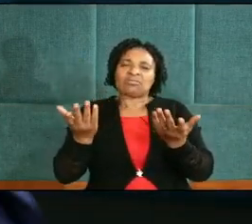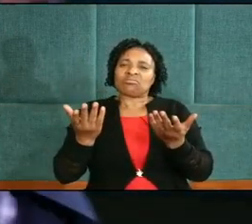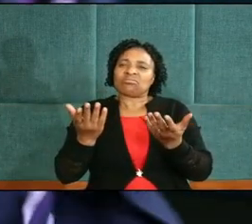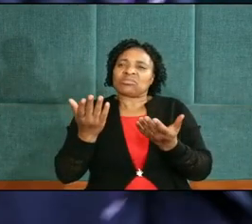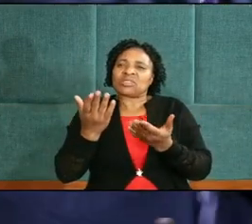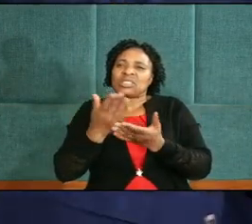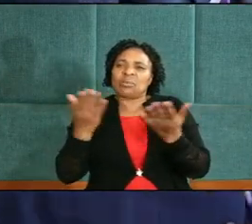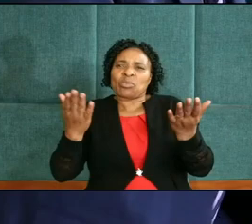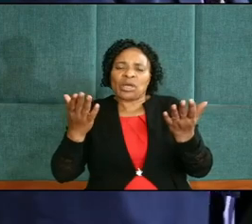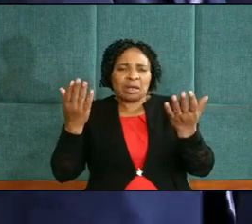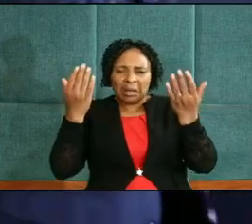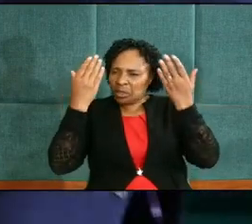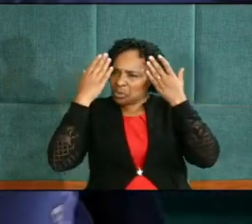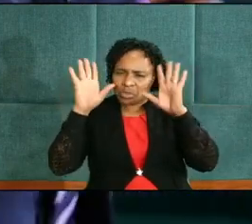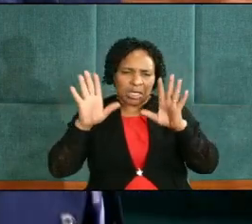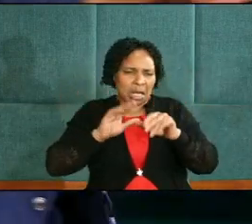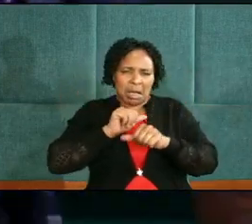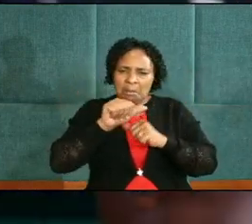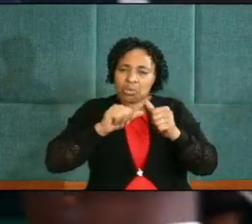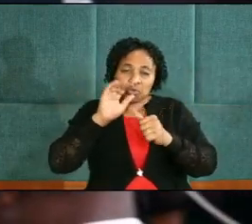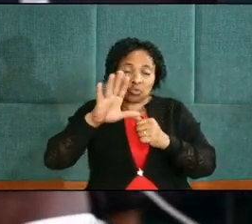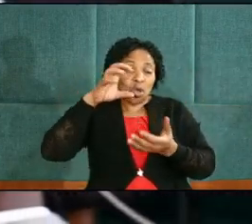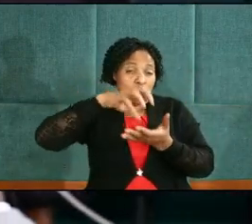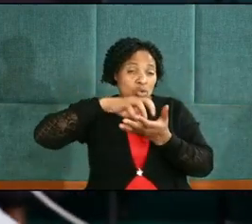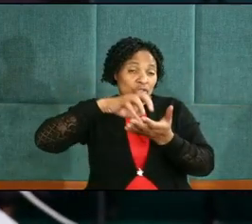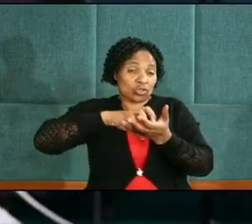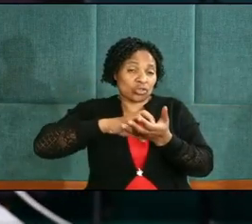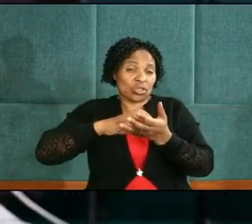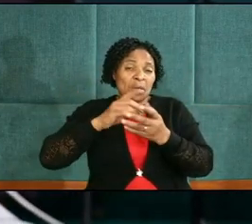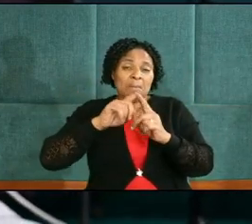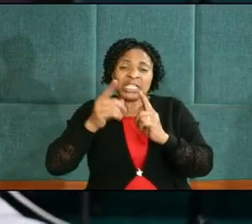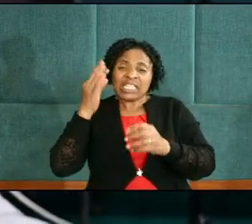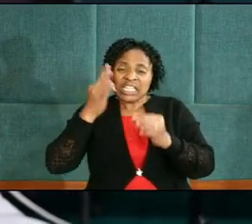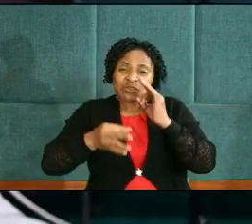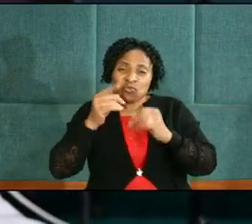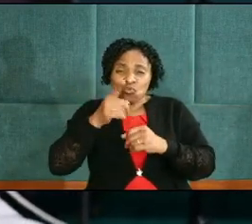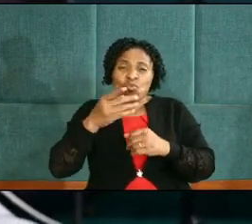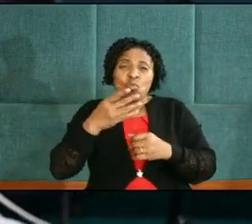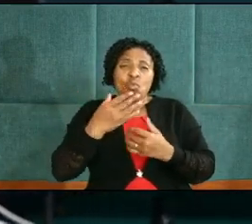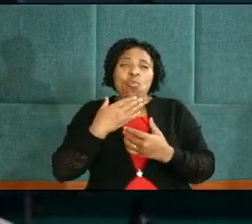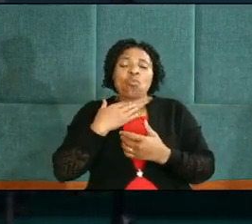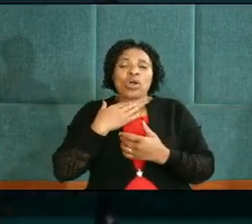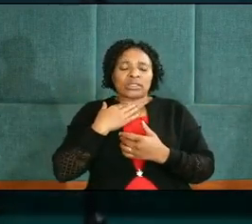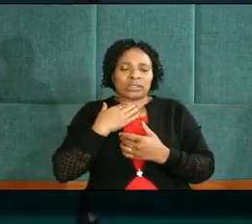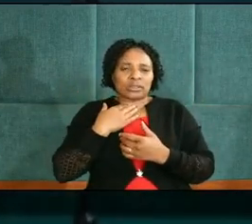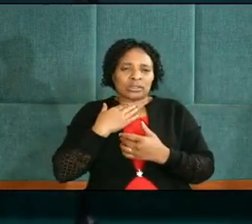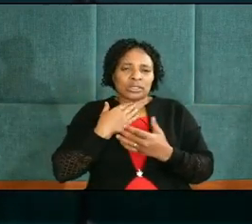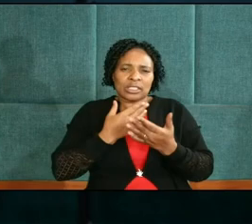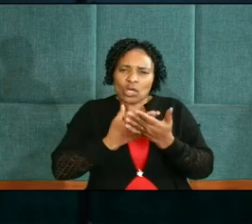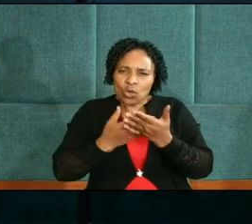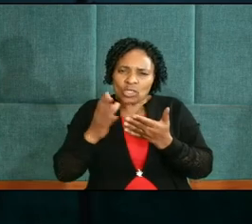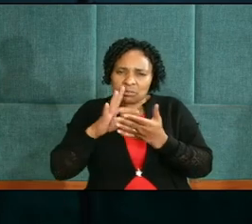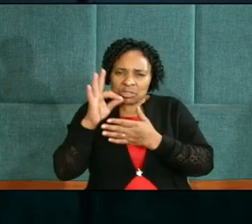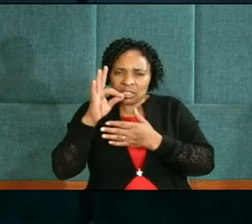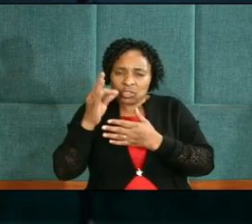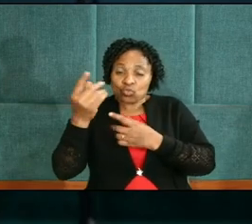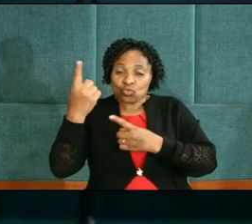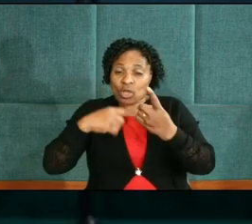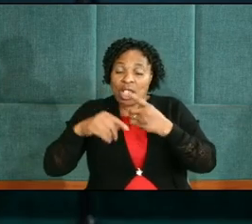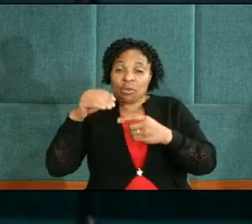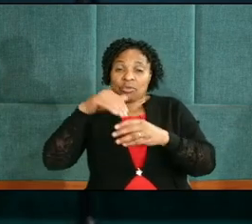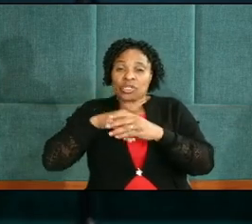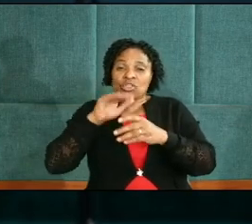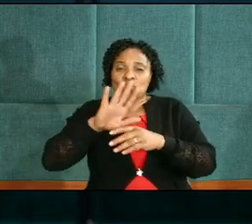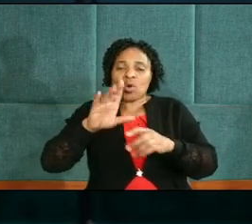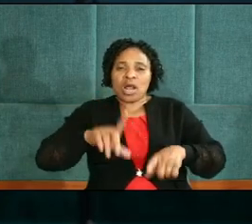David. I don't know what the circumstance is. But if you are worried that the Holy Spirit is not on your life, that the deposit is